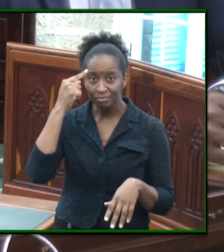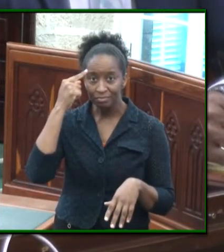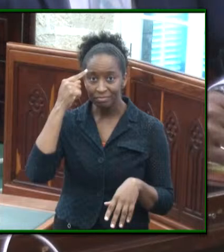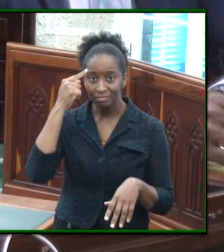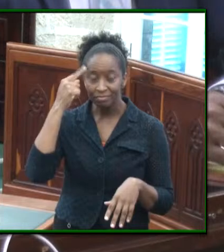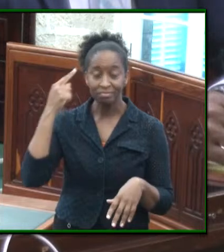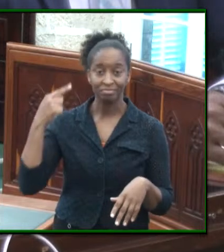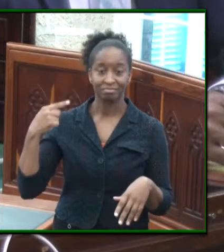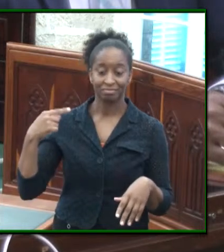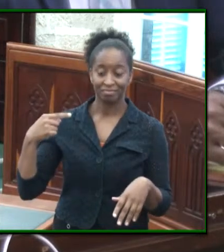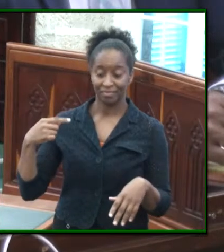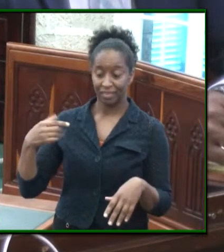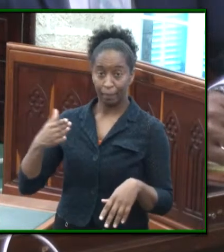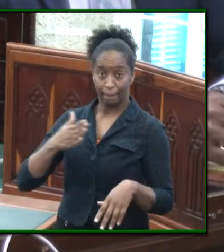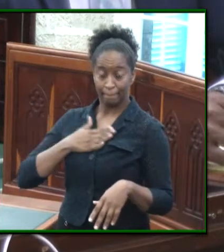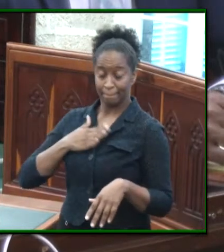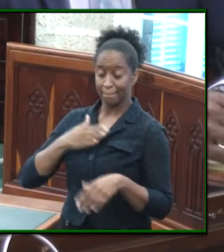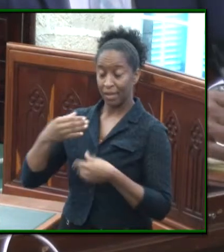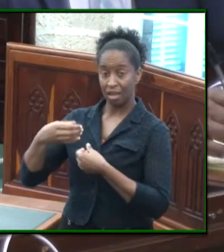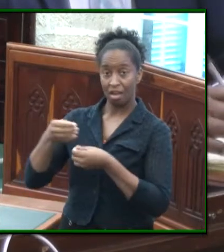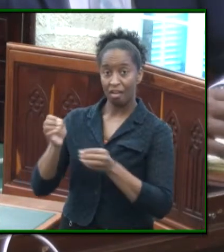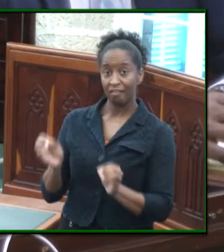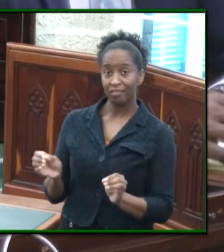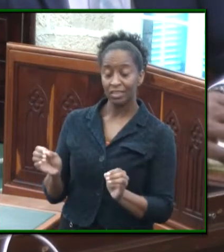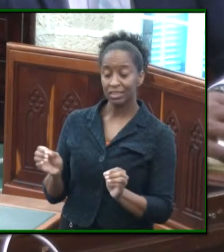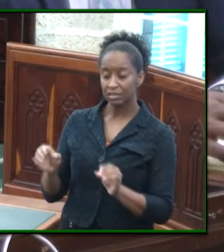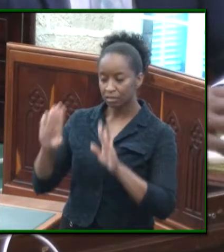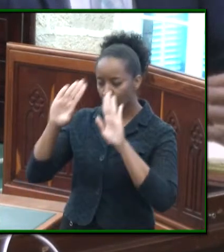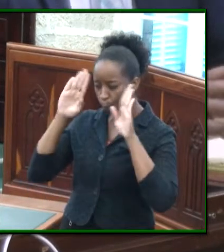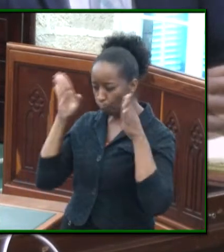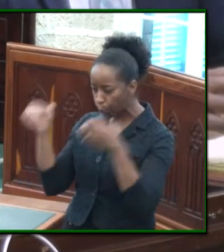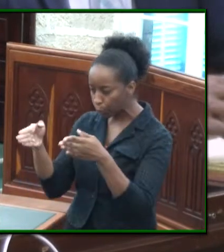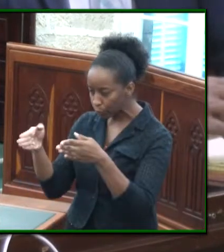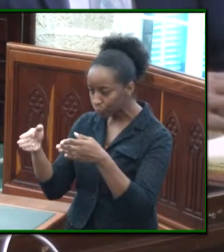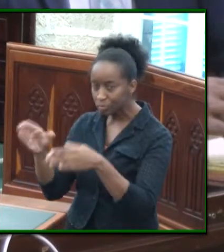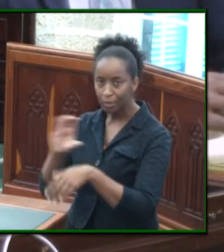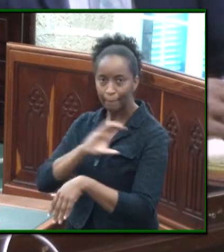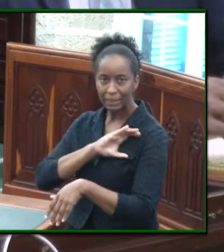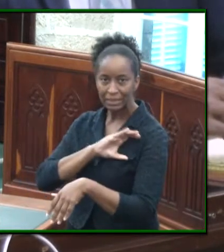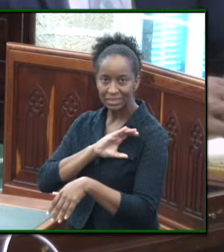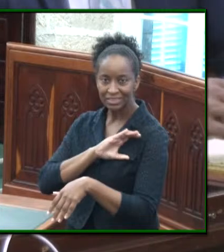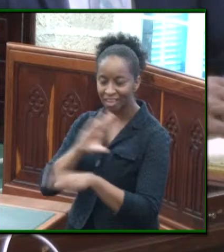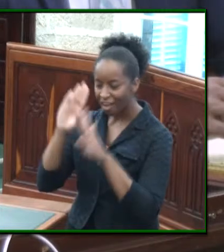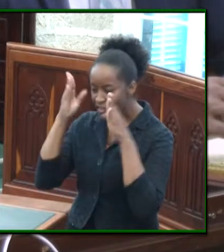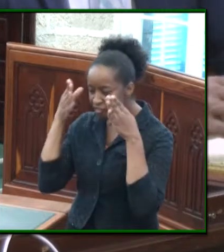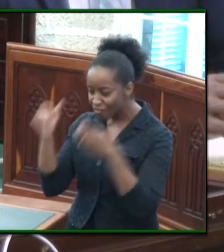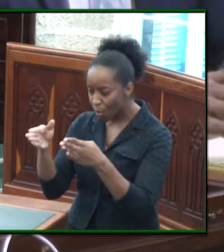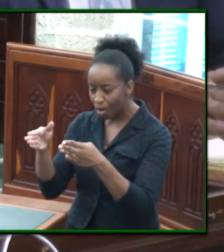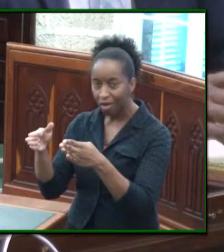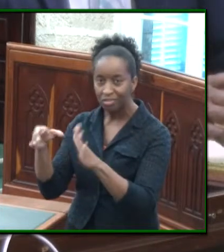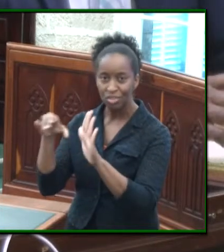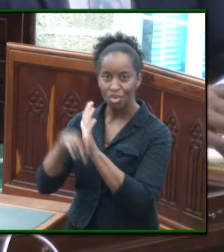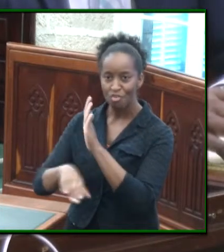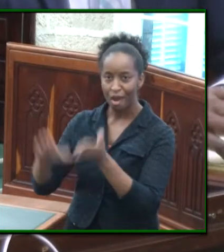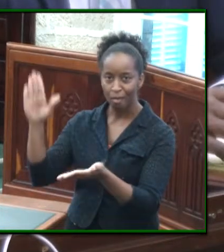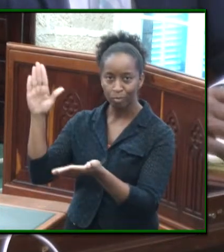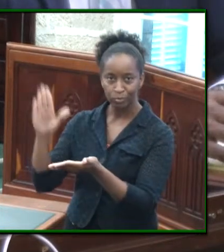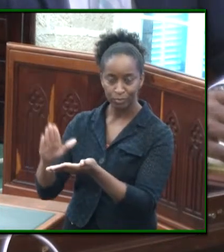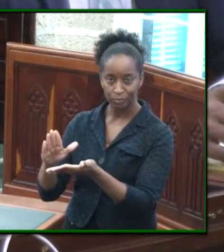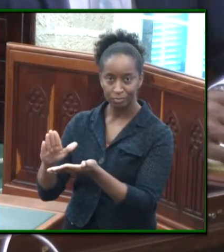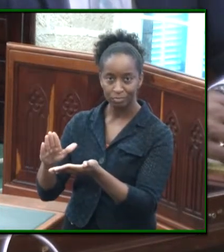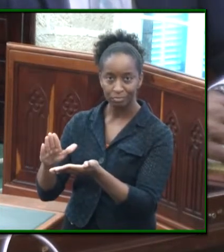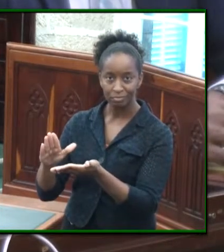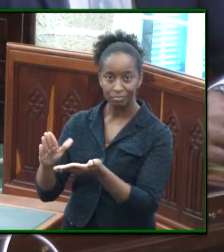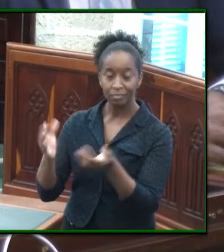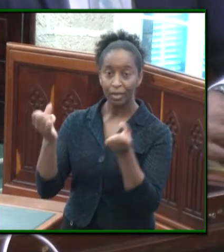with the police at all, in any way. Our office takes care of all of the